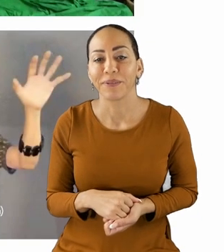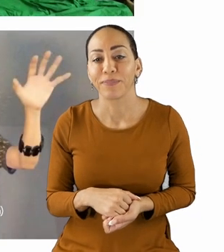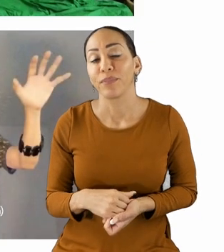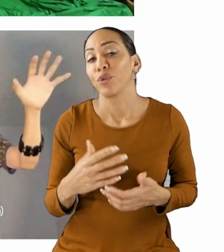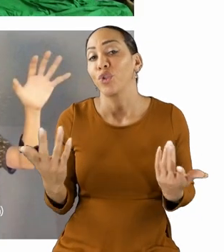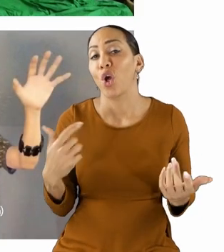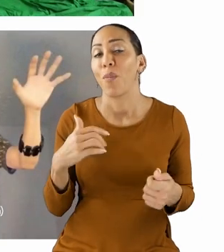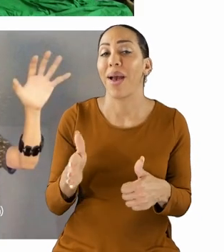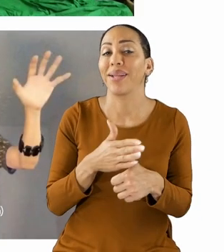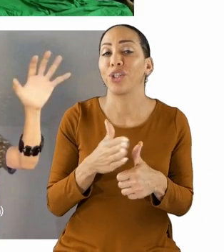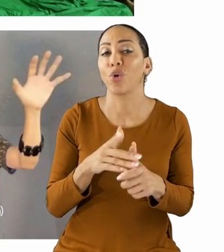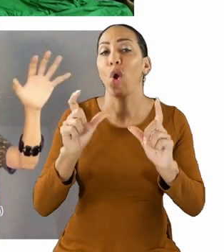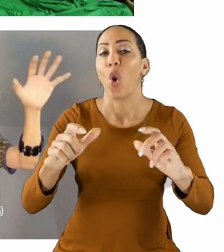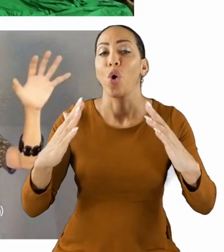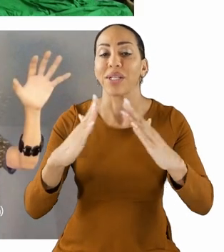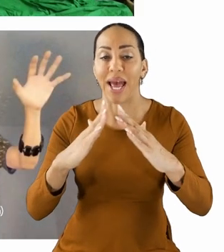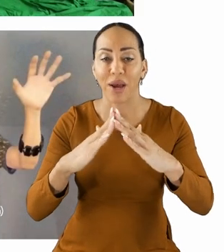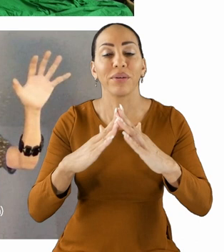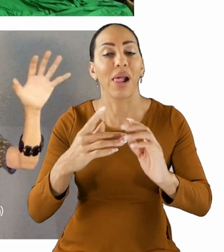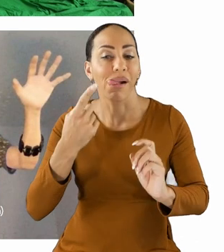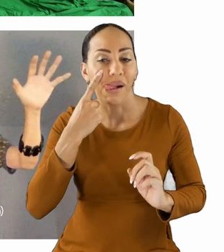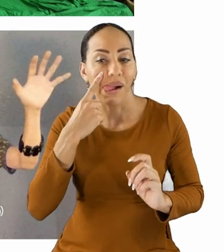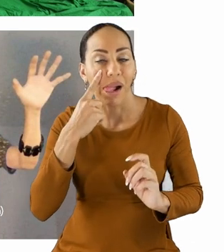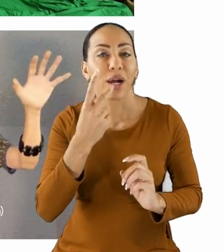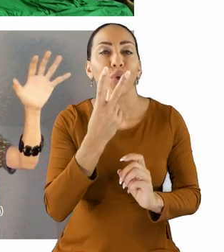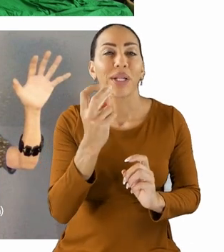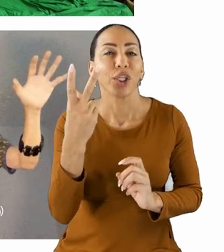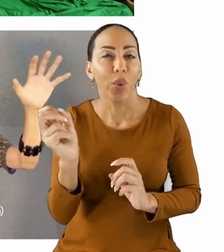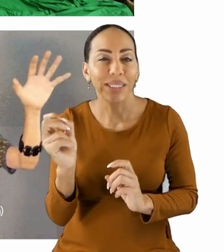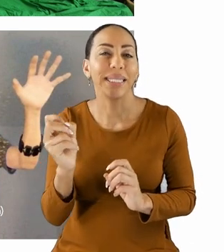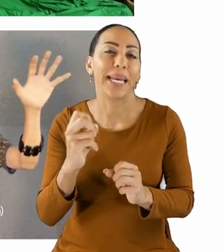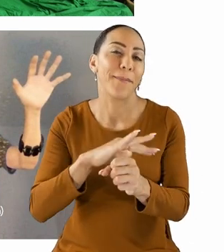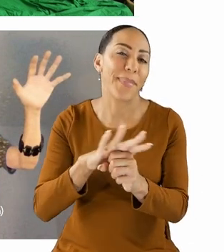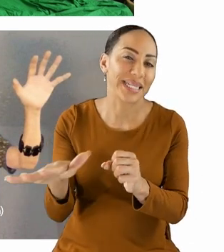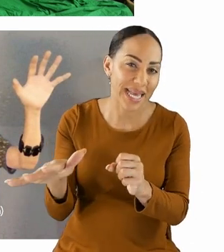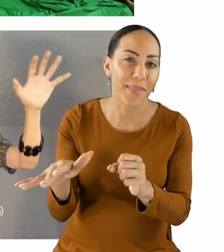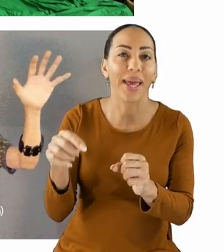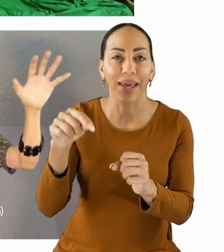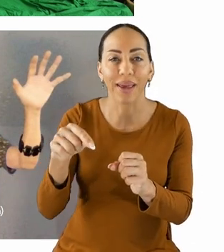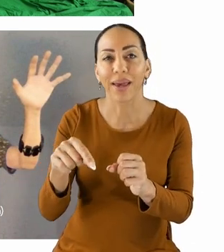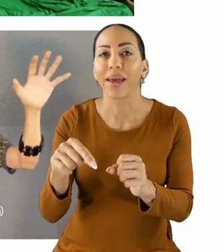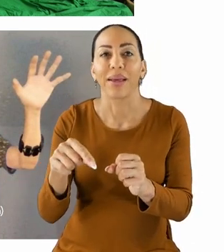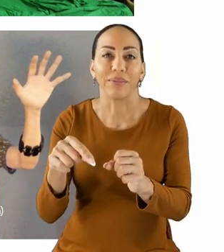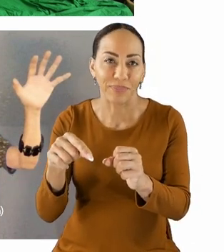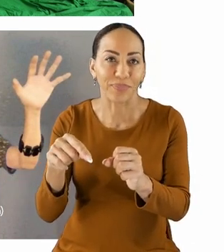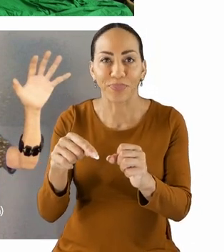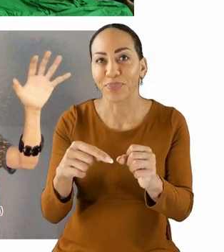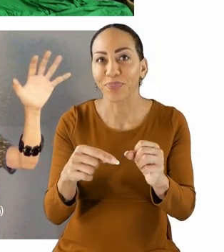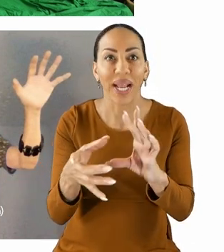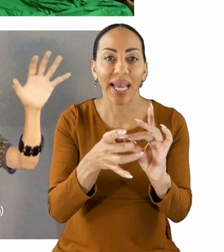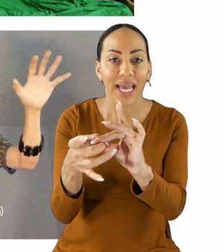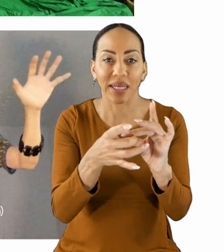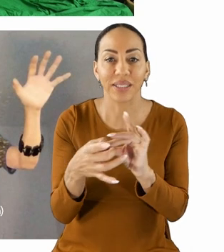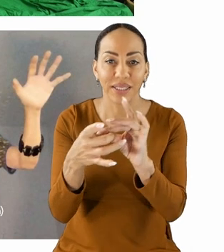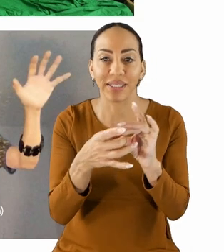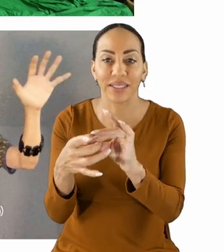So my initial lockdown experiments took place in May 2020 with Pandemic Encounters, a collaboration with Third Space Network, hosted and